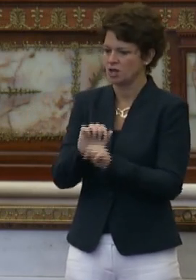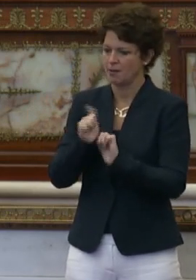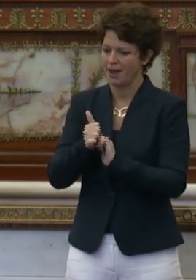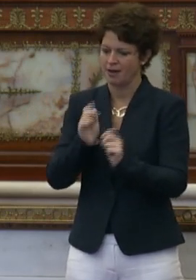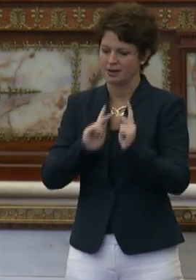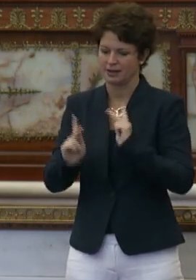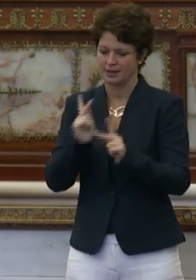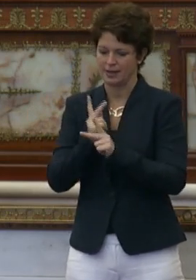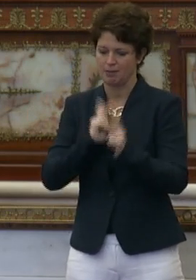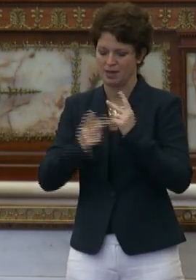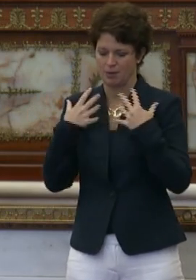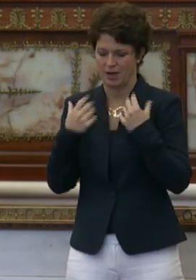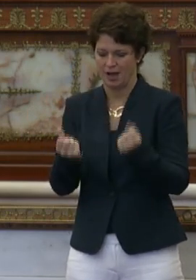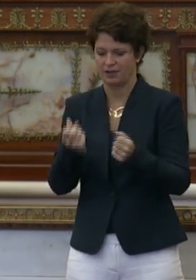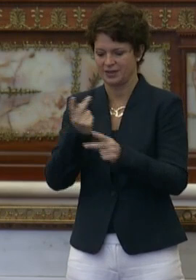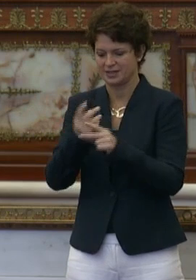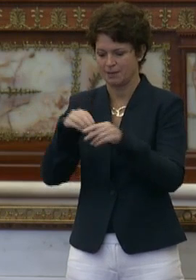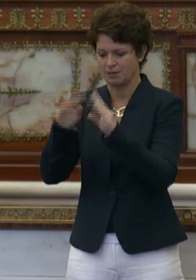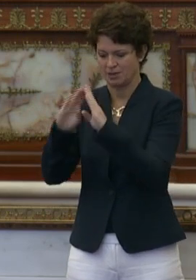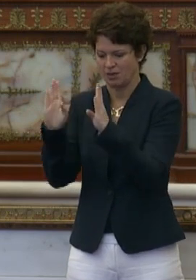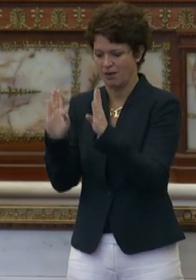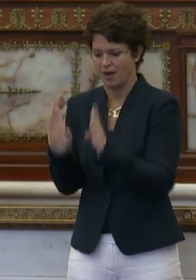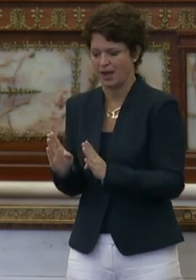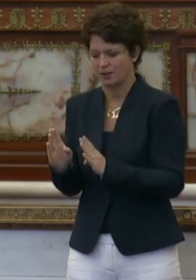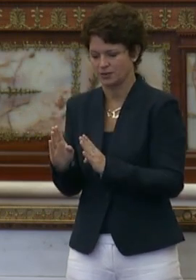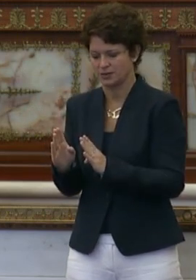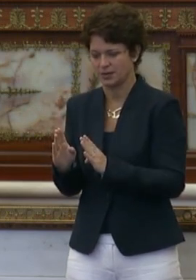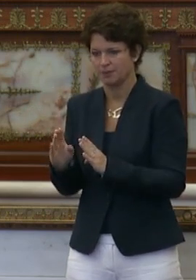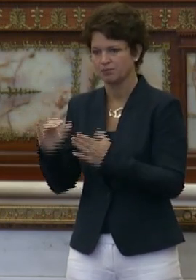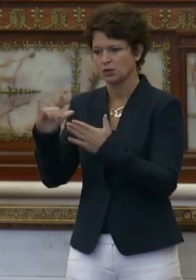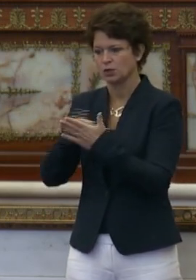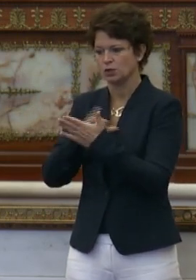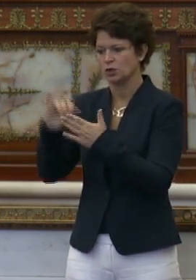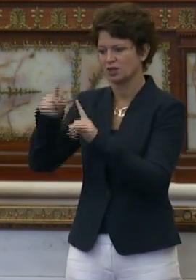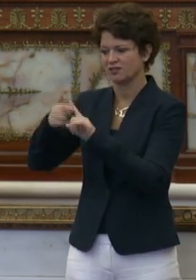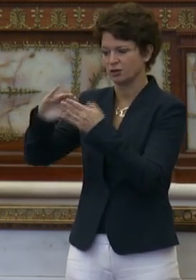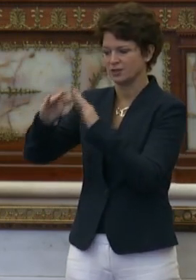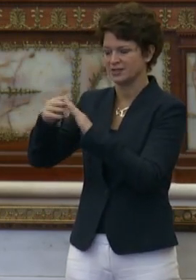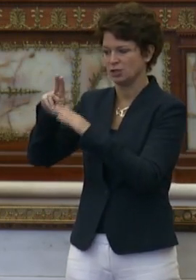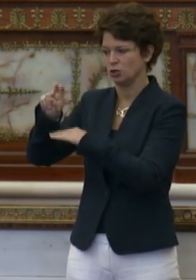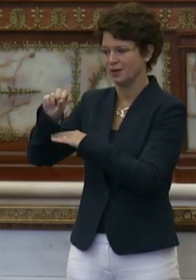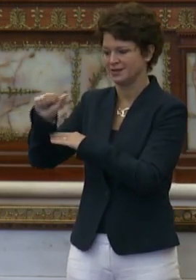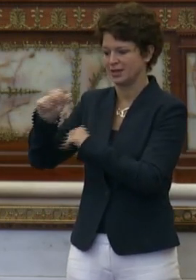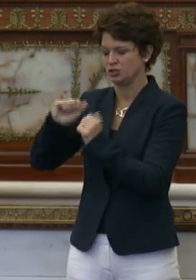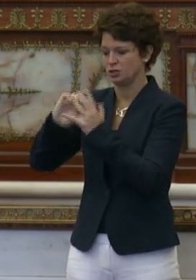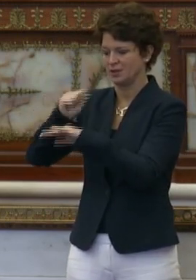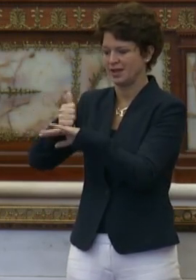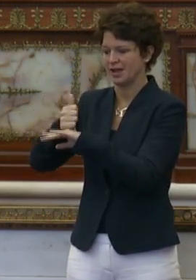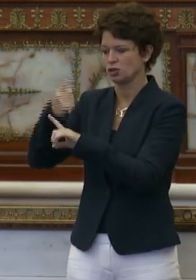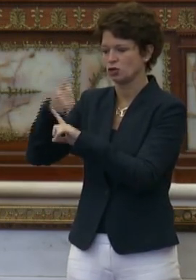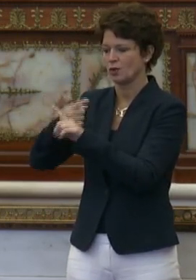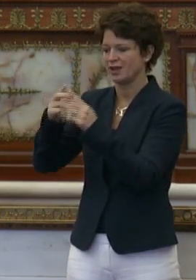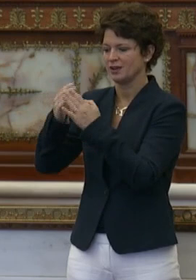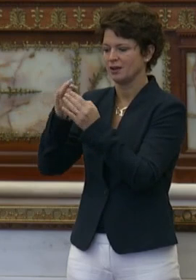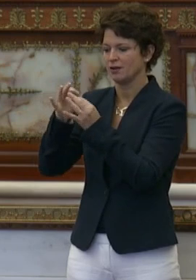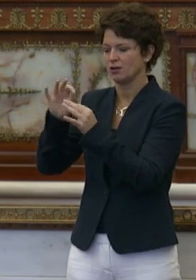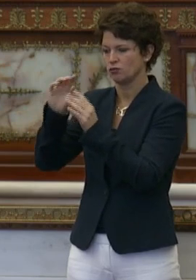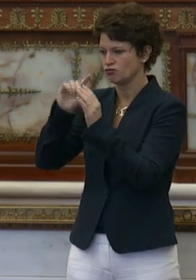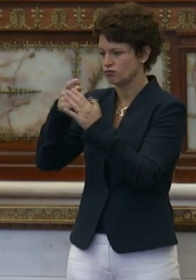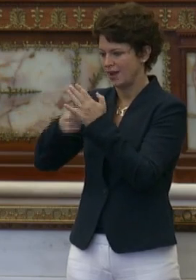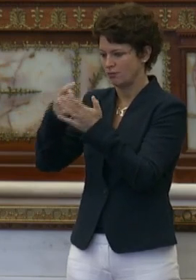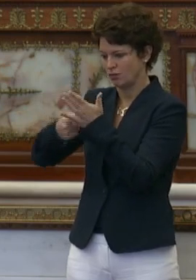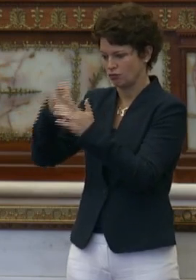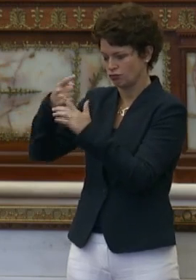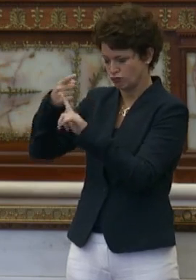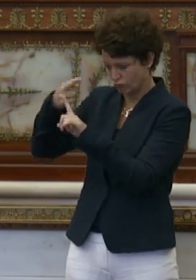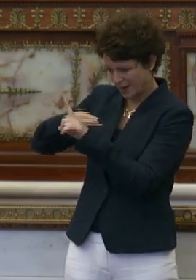global pandemic is to keep them in their houses. Ithaca, New York has been the first city in the U.S. to enact a rent freeze for the duration of the pandemic, and